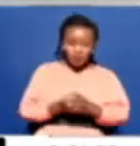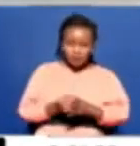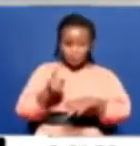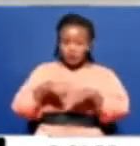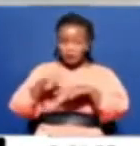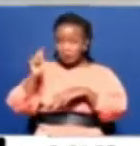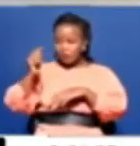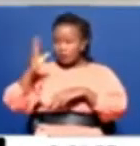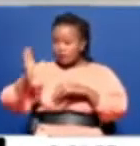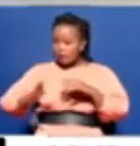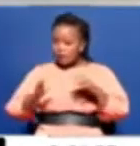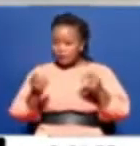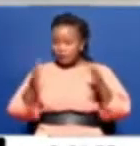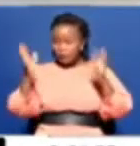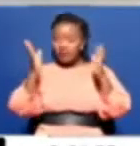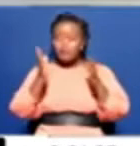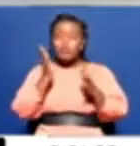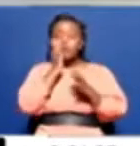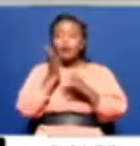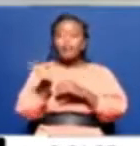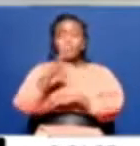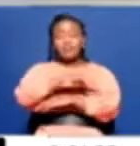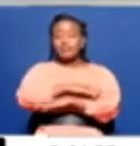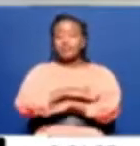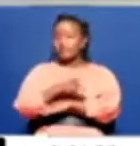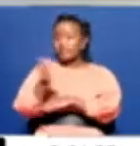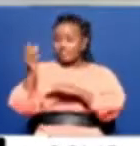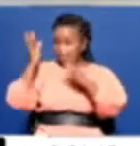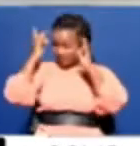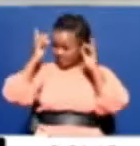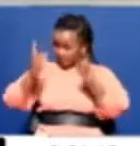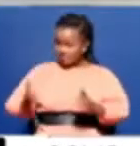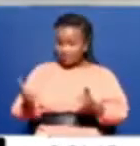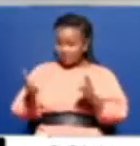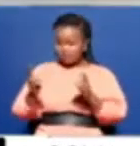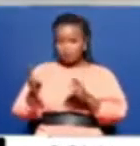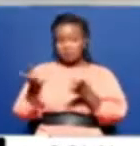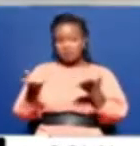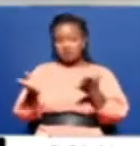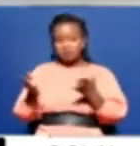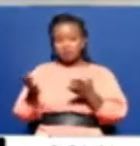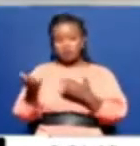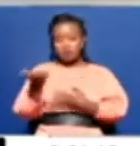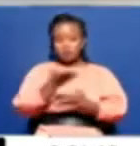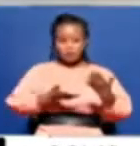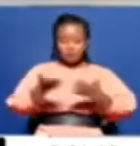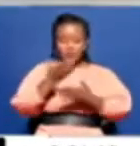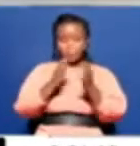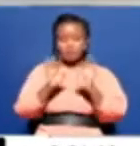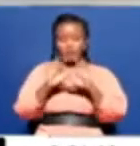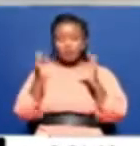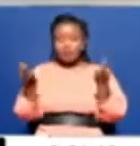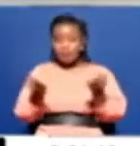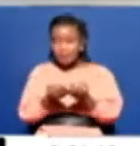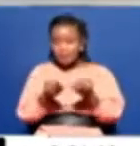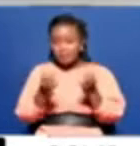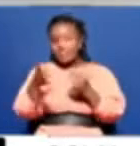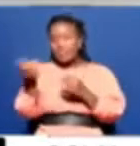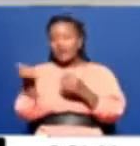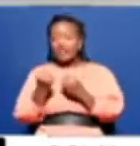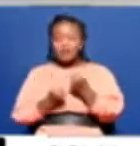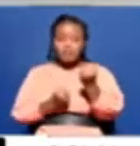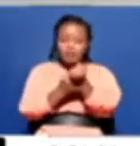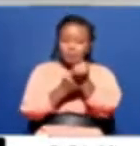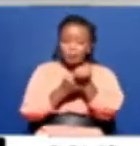Day. While some chose to spend the day with their families, others joined in other initiatives such as giving back to the society